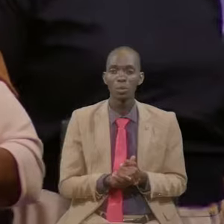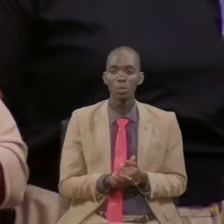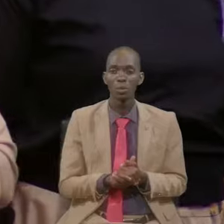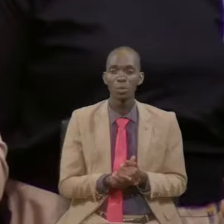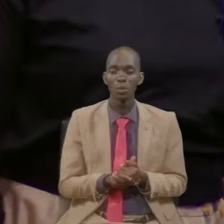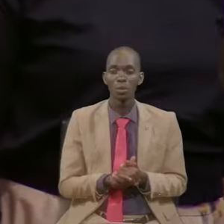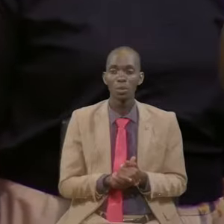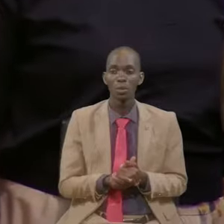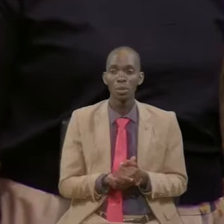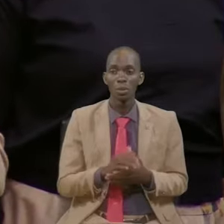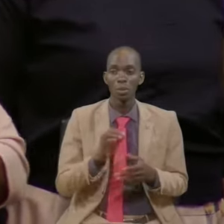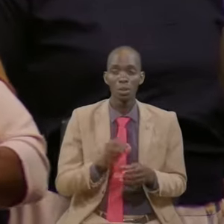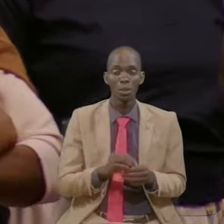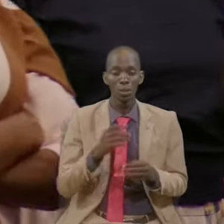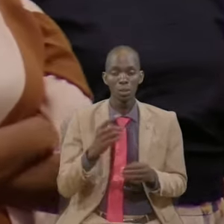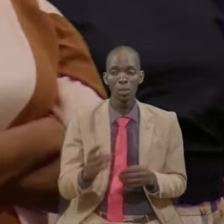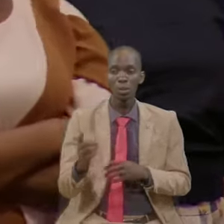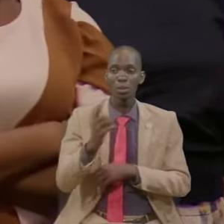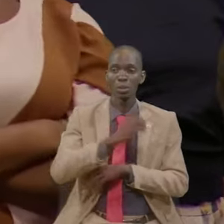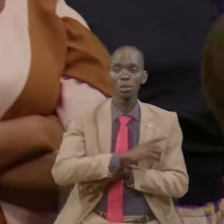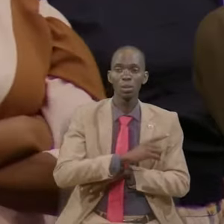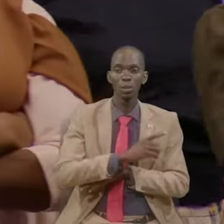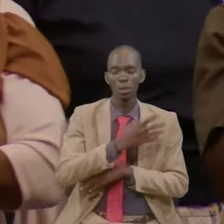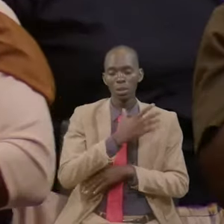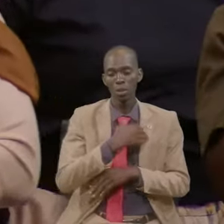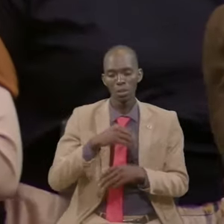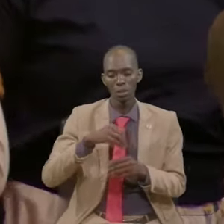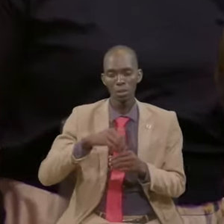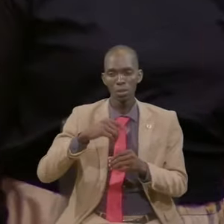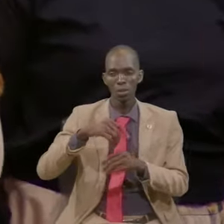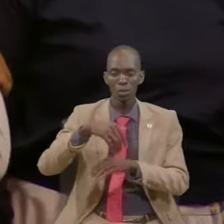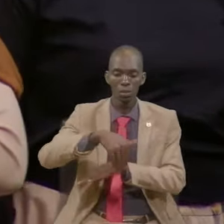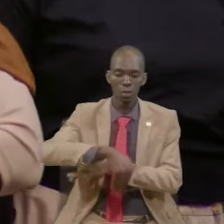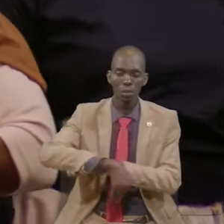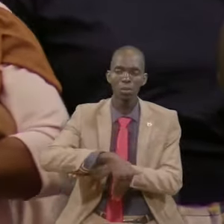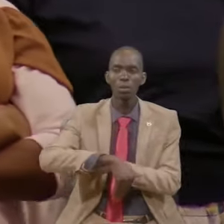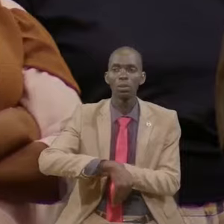In the day and in the night,